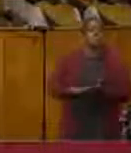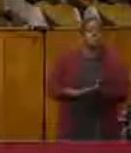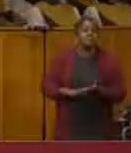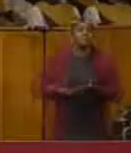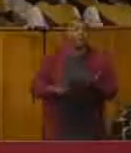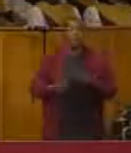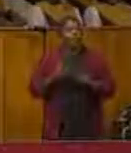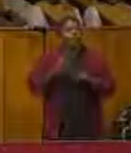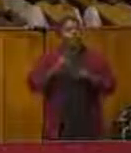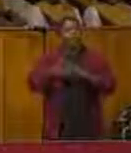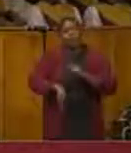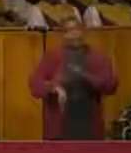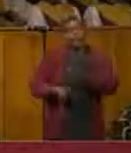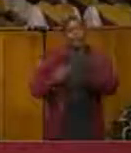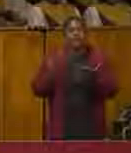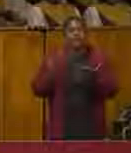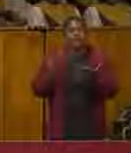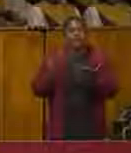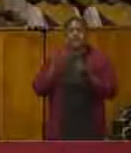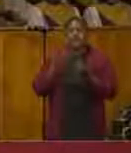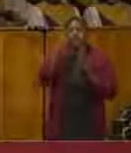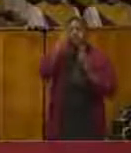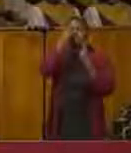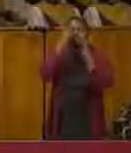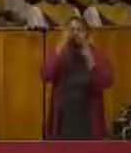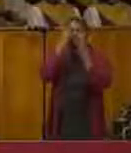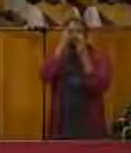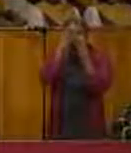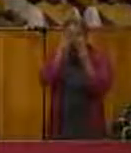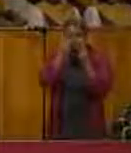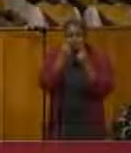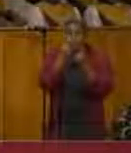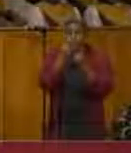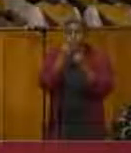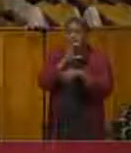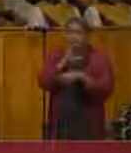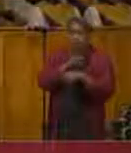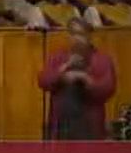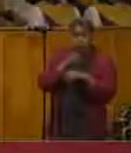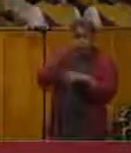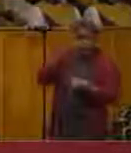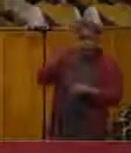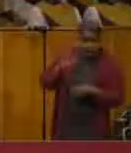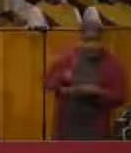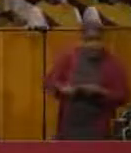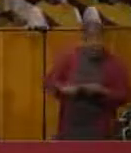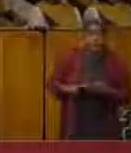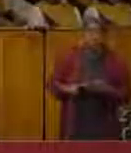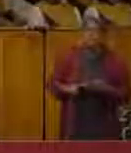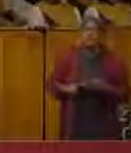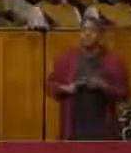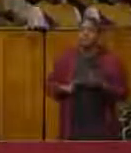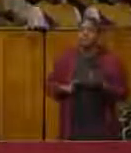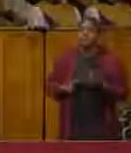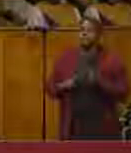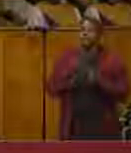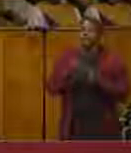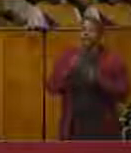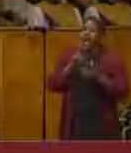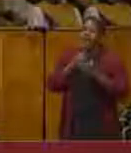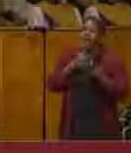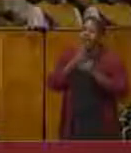You cannot contemplate the character of God and not come to the